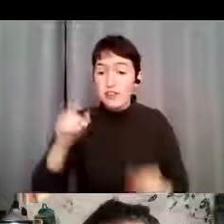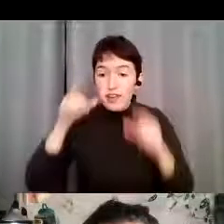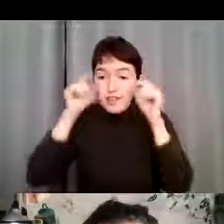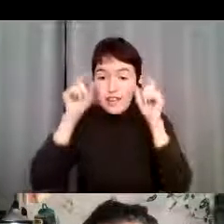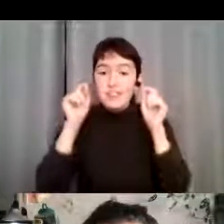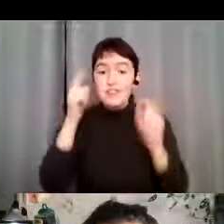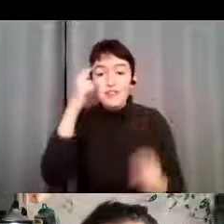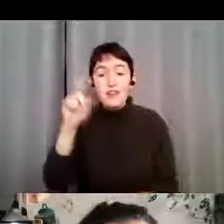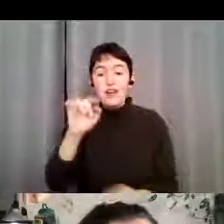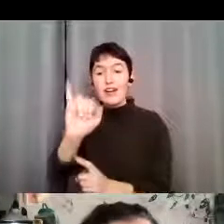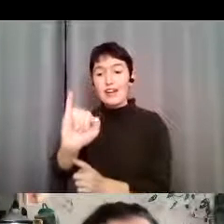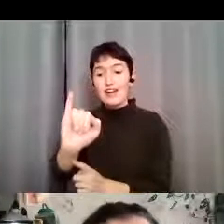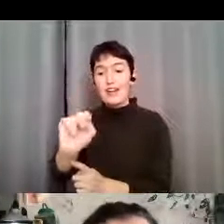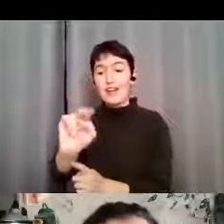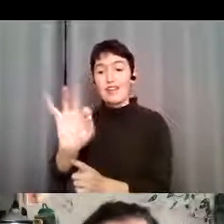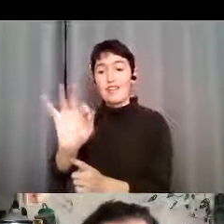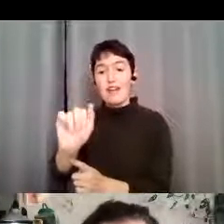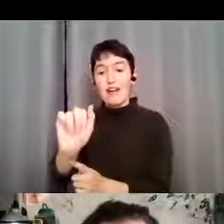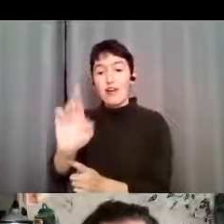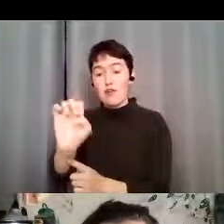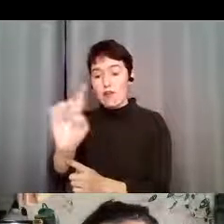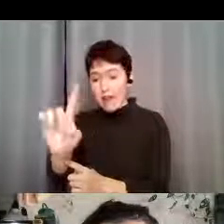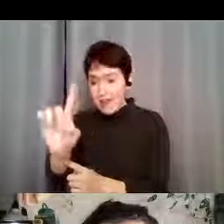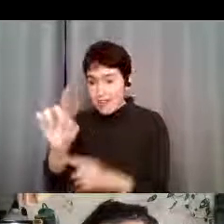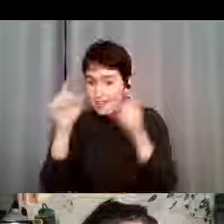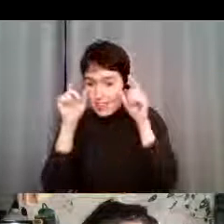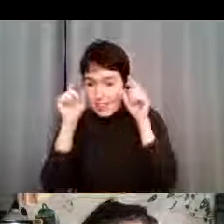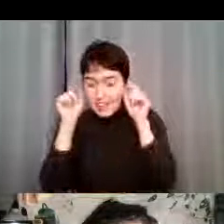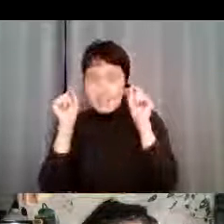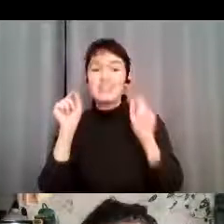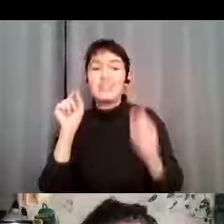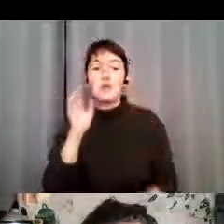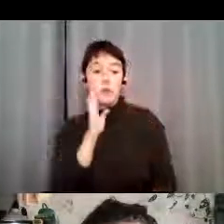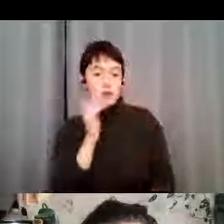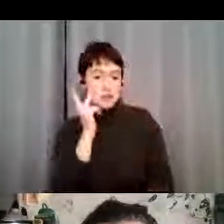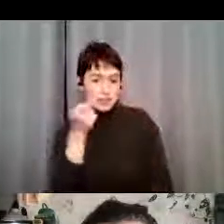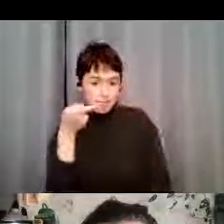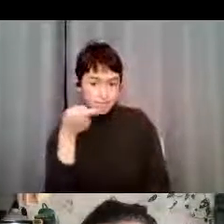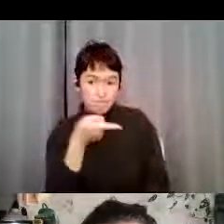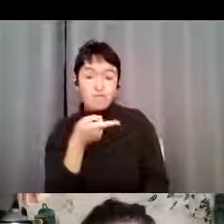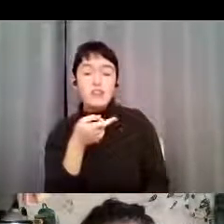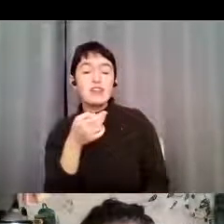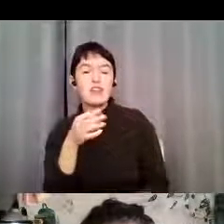infrared glasses, you would see a scene that looks something like this. And so,